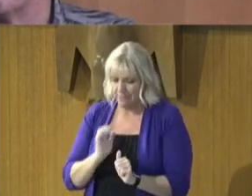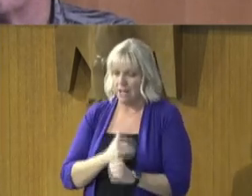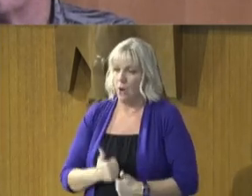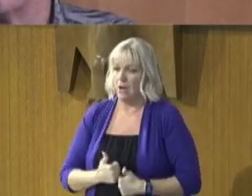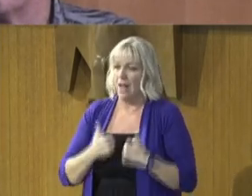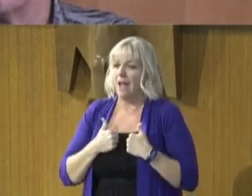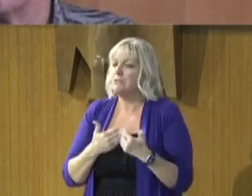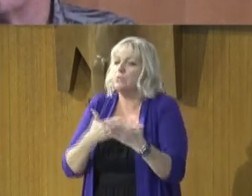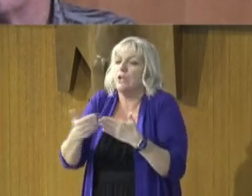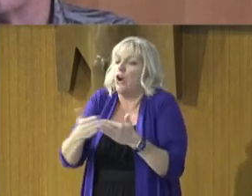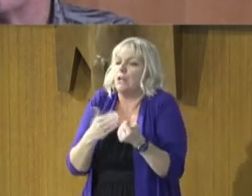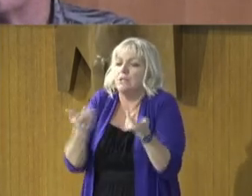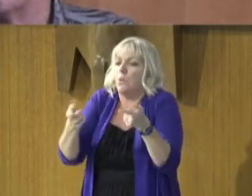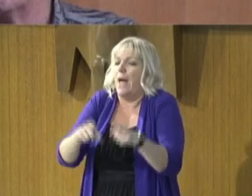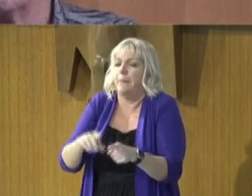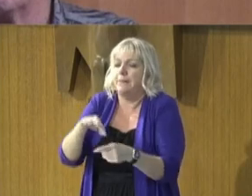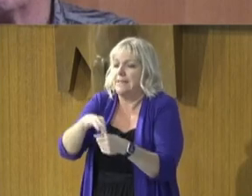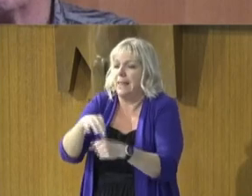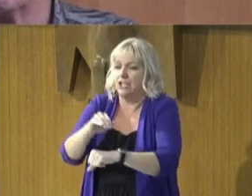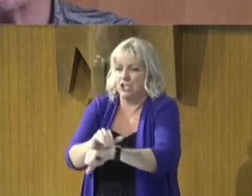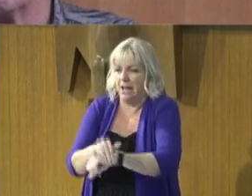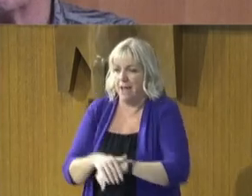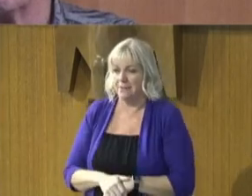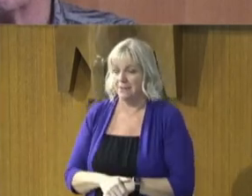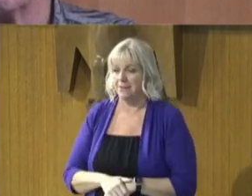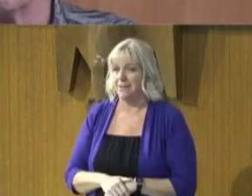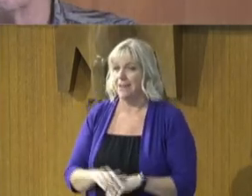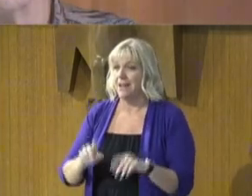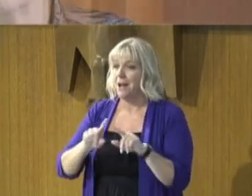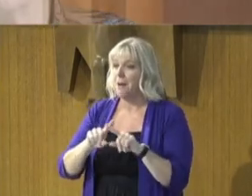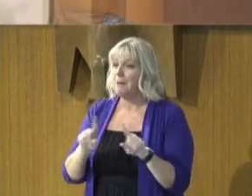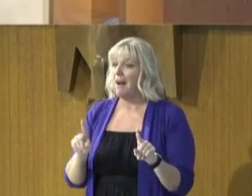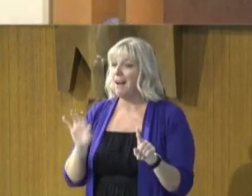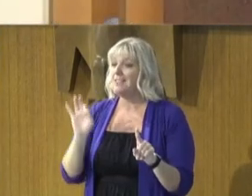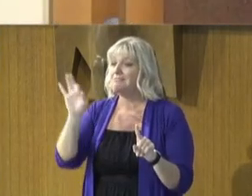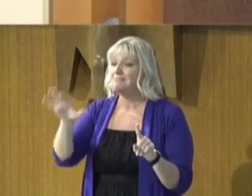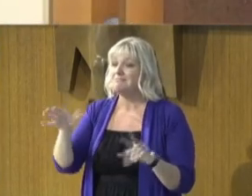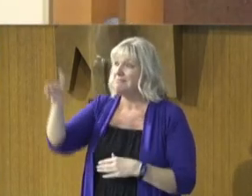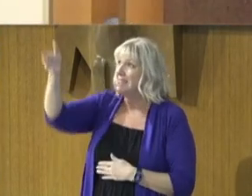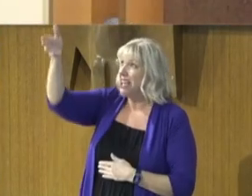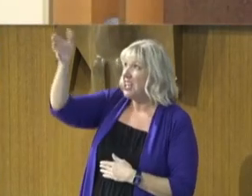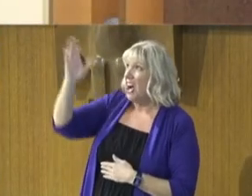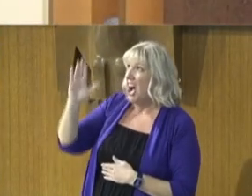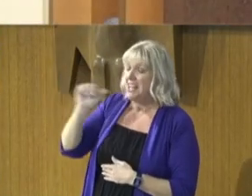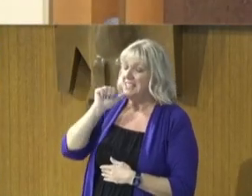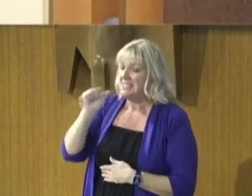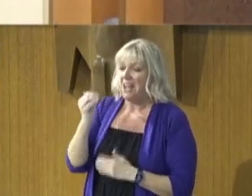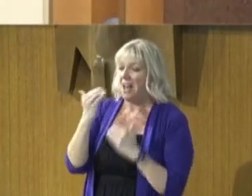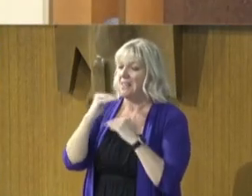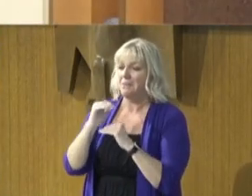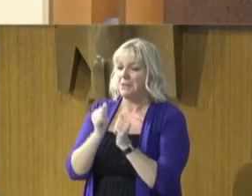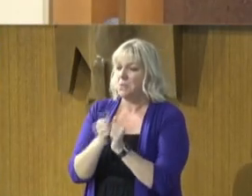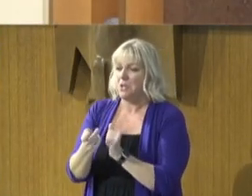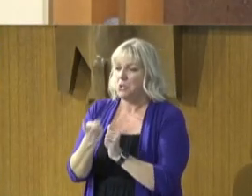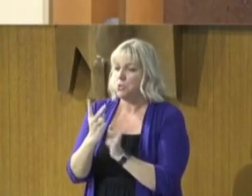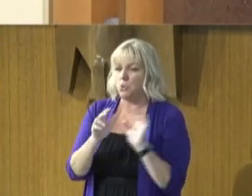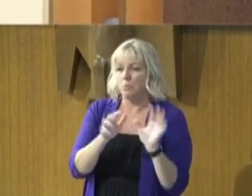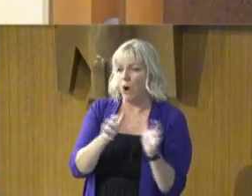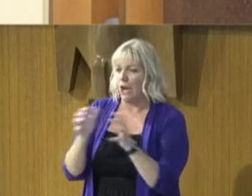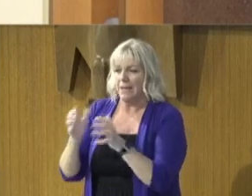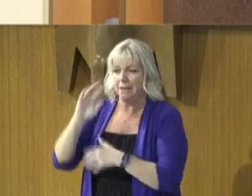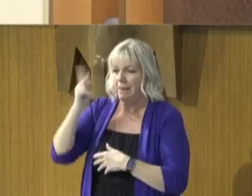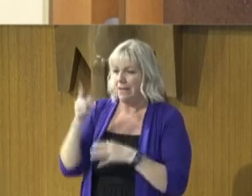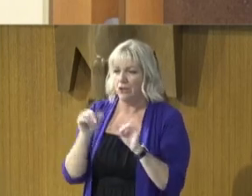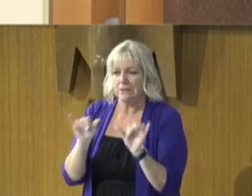here's a little preview for you. God cannot be contained by any two-party political system. God cannot be